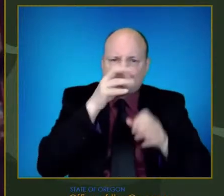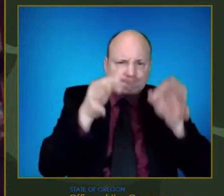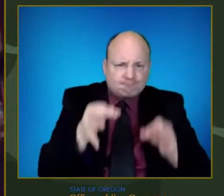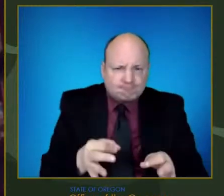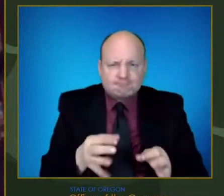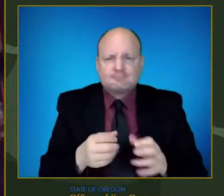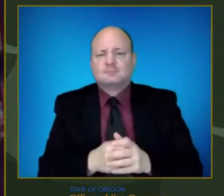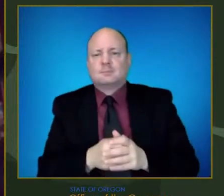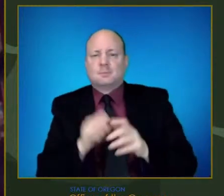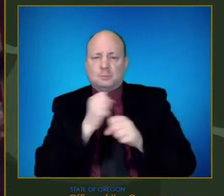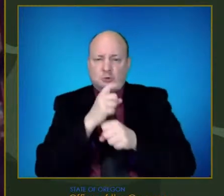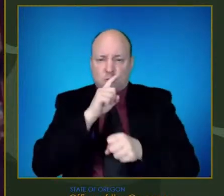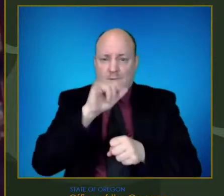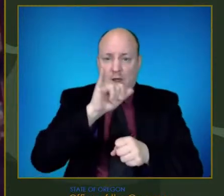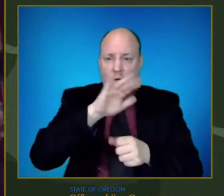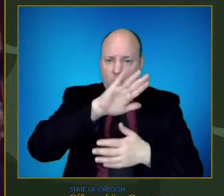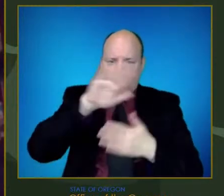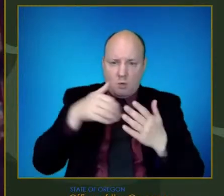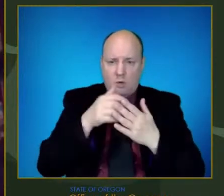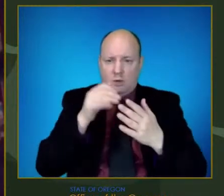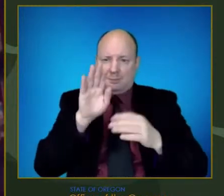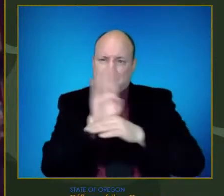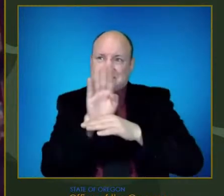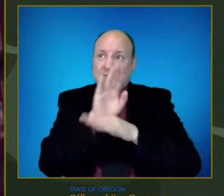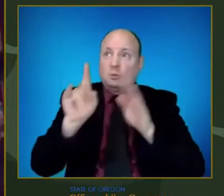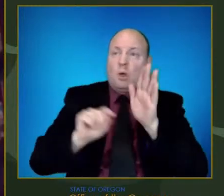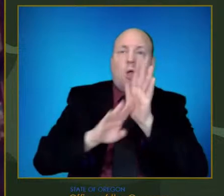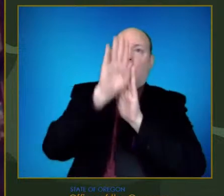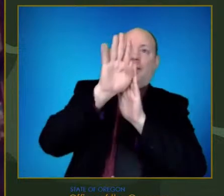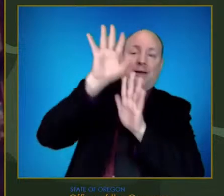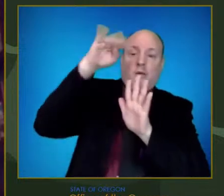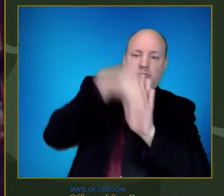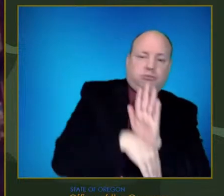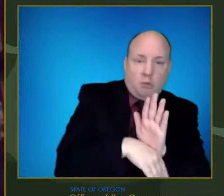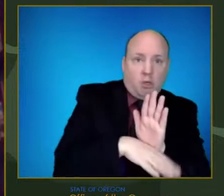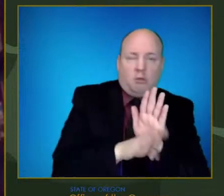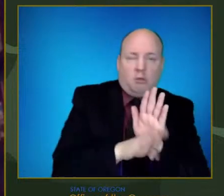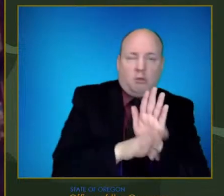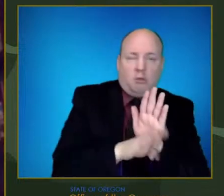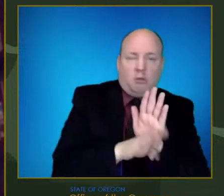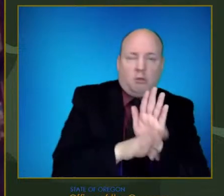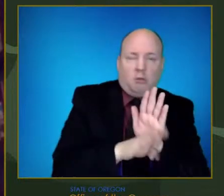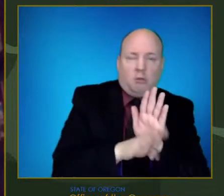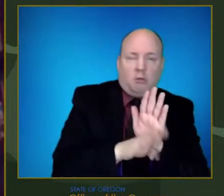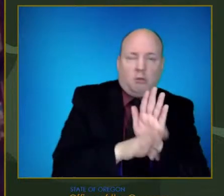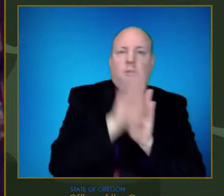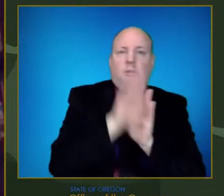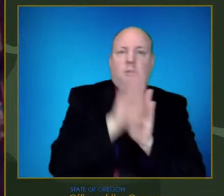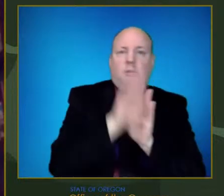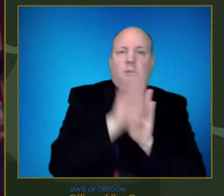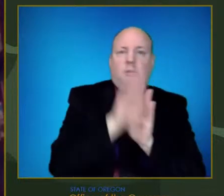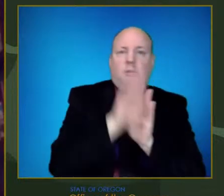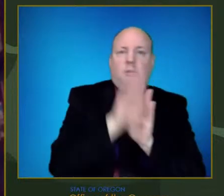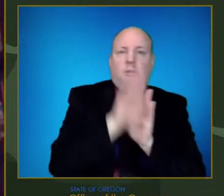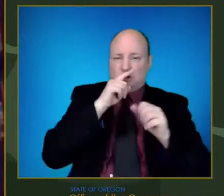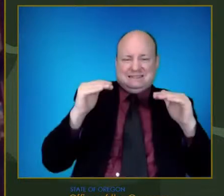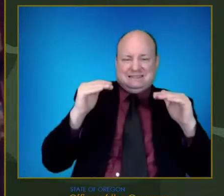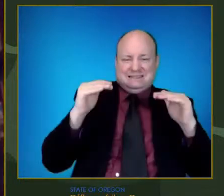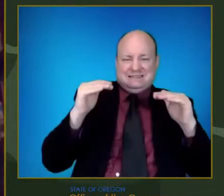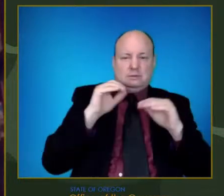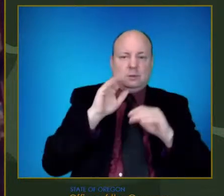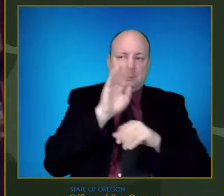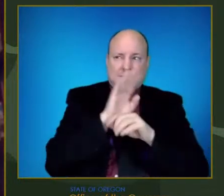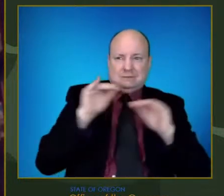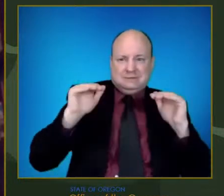businesses aren't seeing fluctuation up and down in risk level. But certainly if counties are seeing increased cases, the data